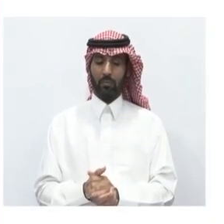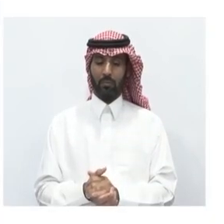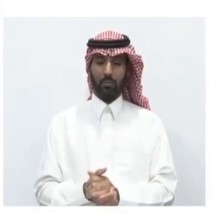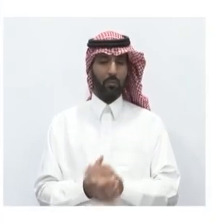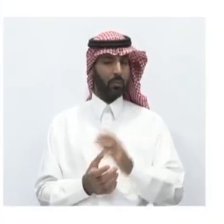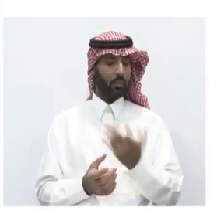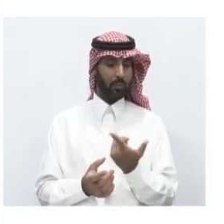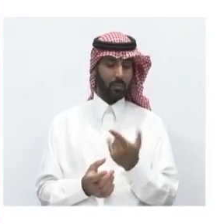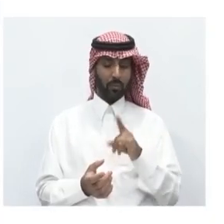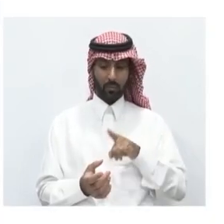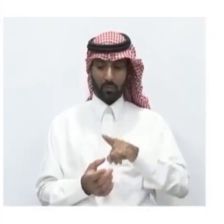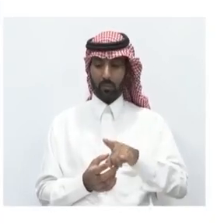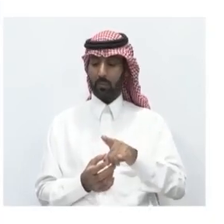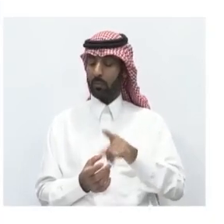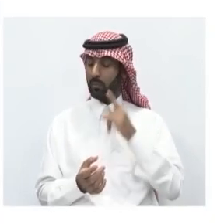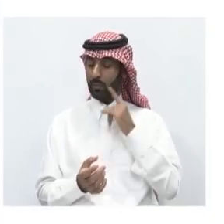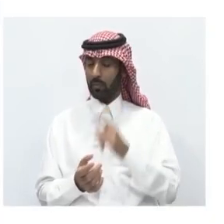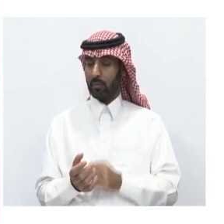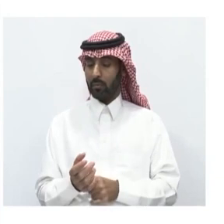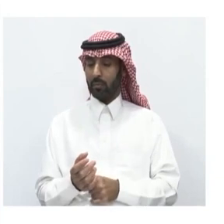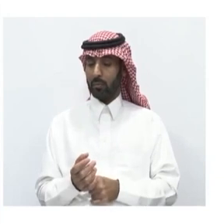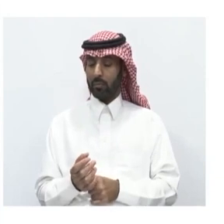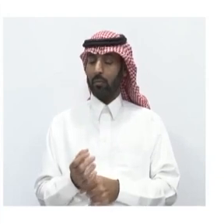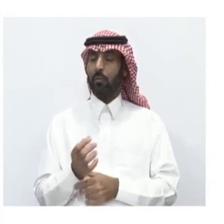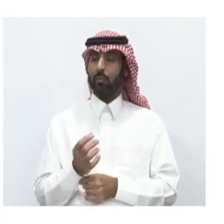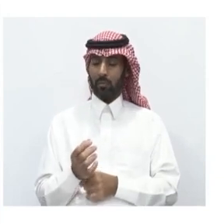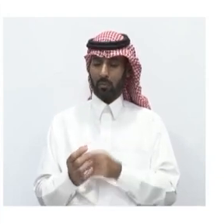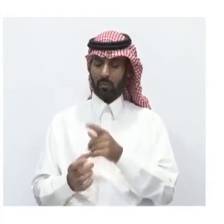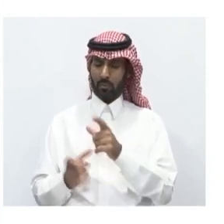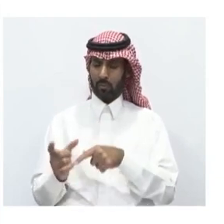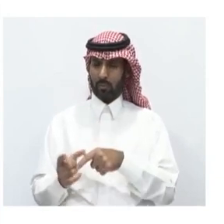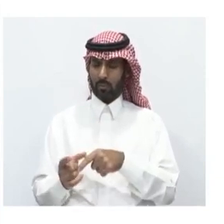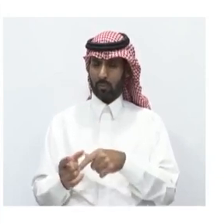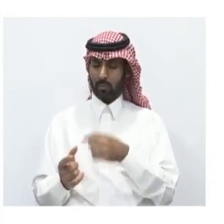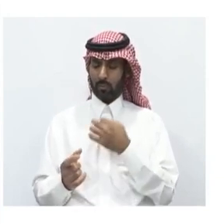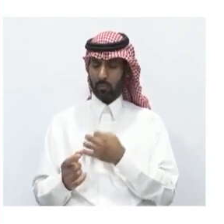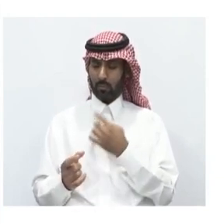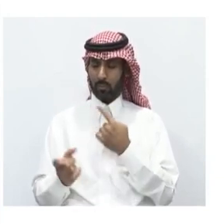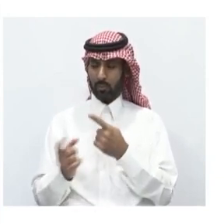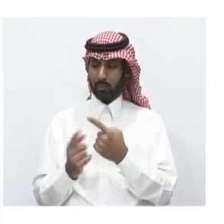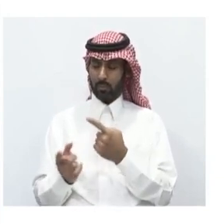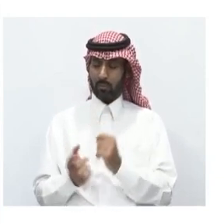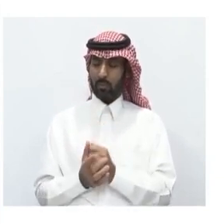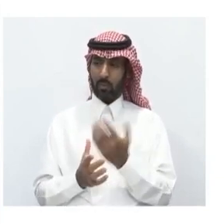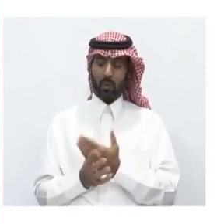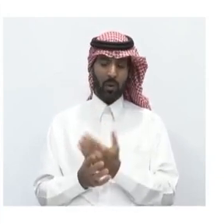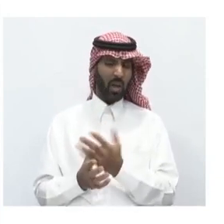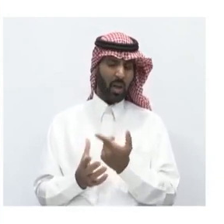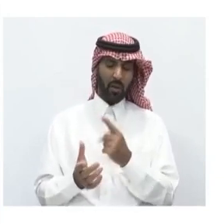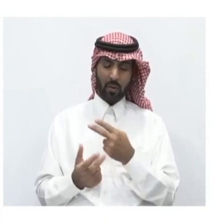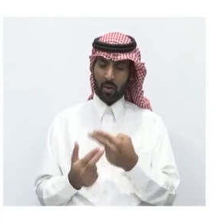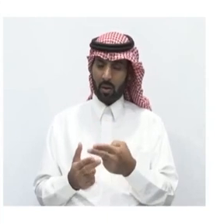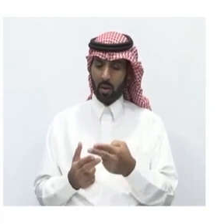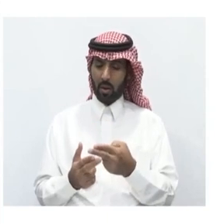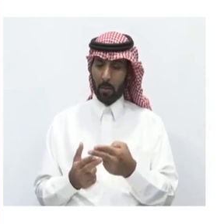How does the flight attendant respond? What reasons does she give? What was her response? How did she